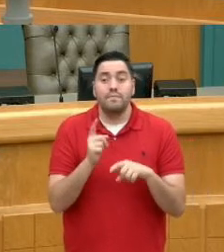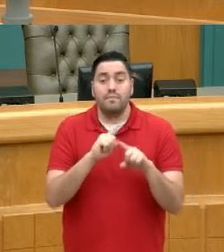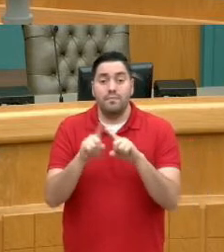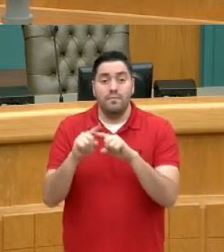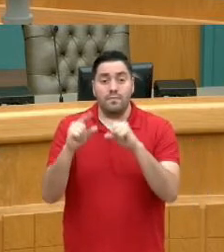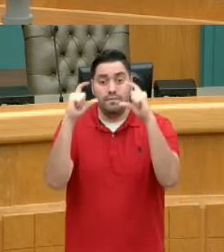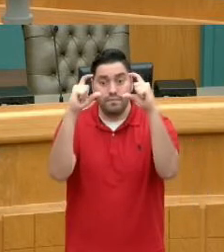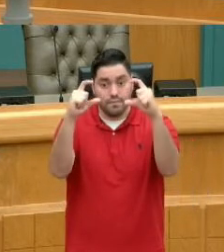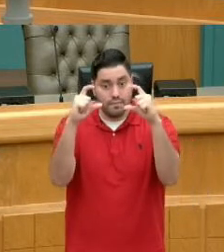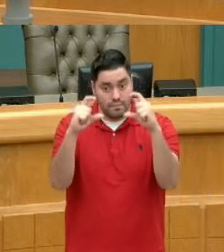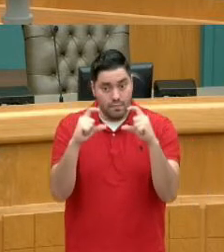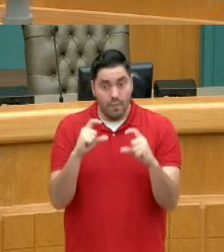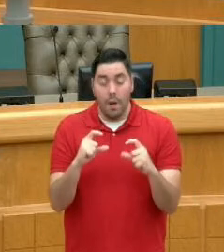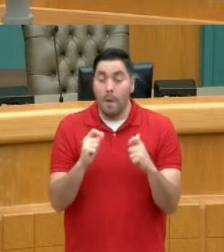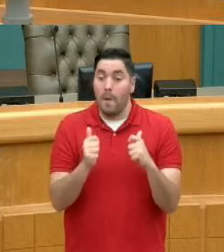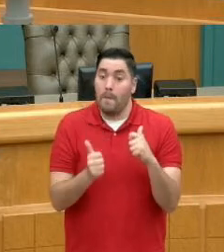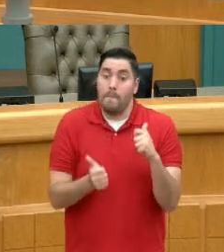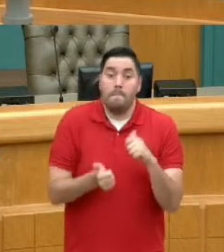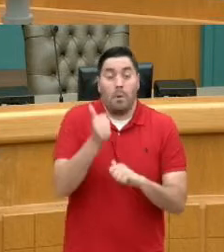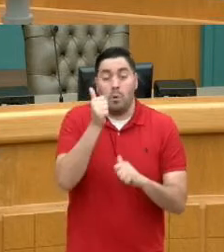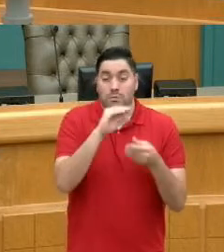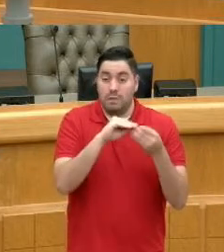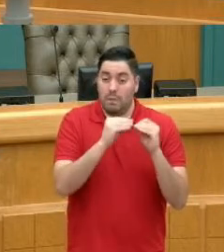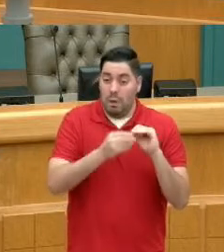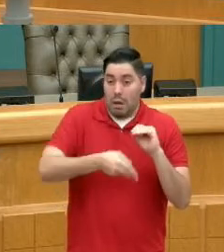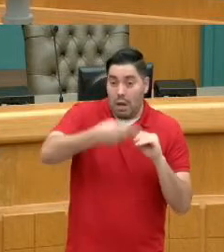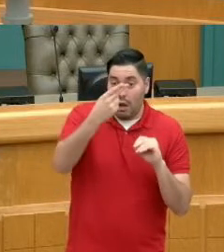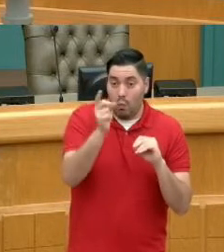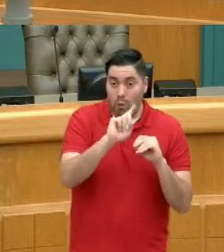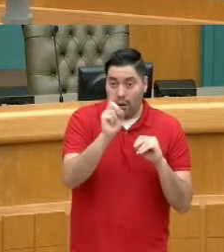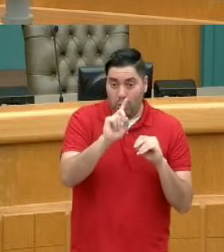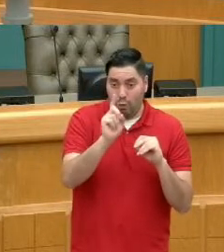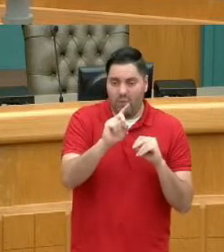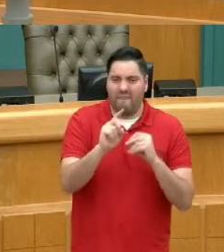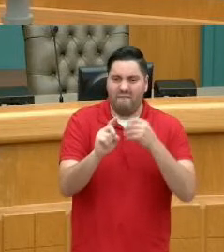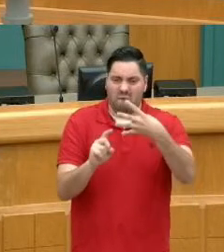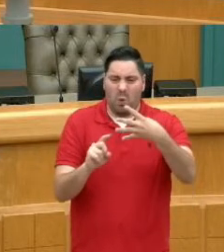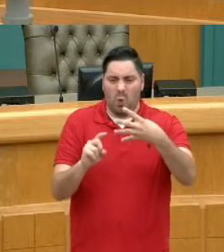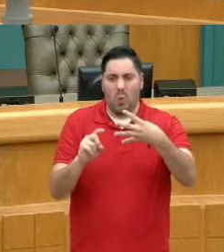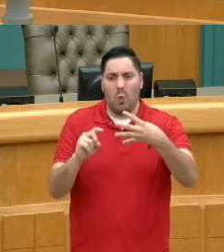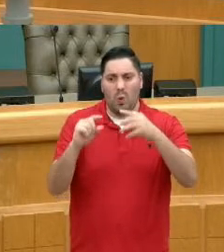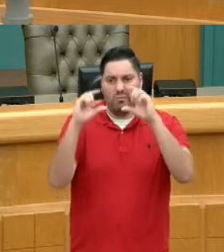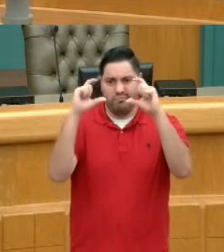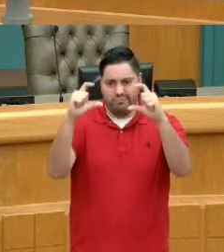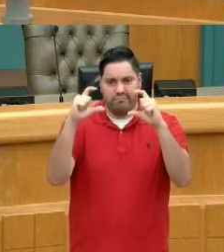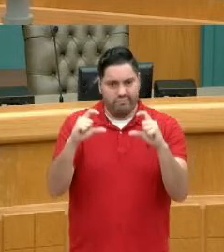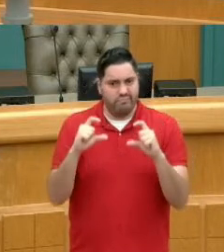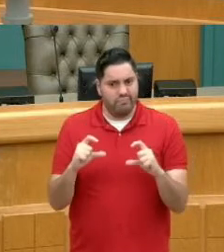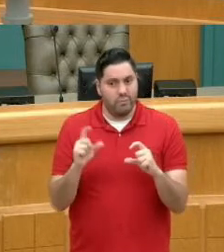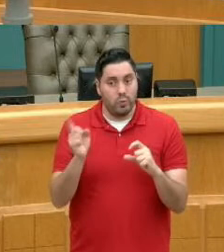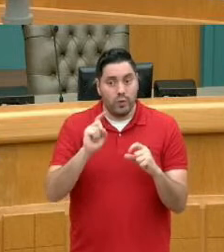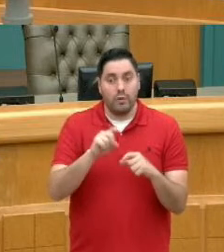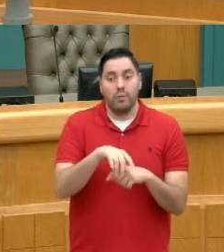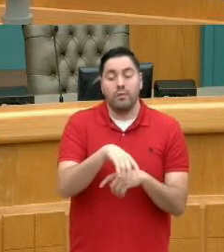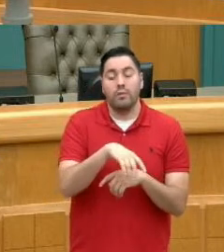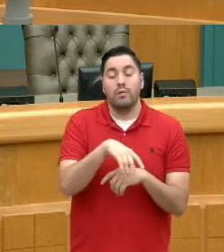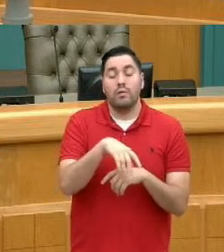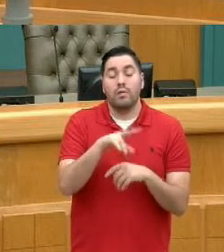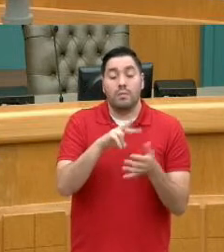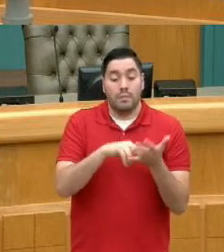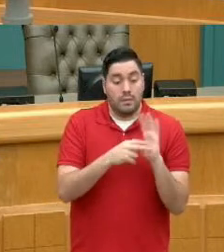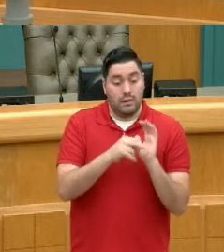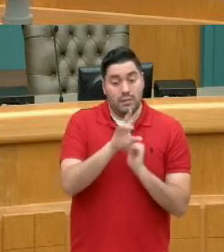condense, or the majority of the cases are found in 4 of the age categories. So